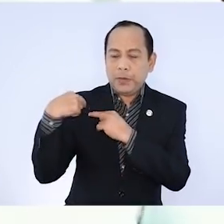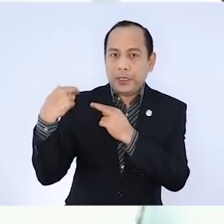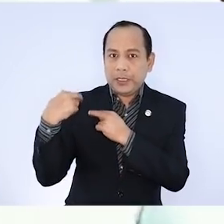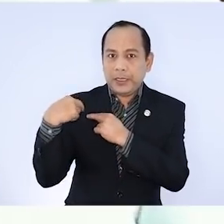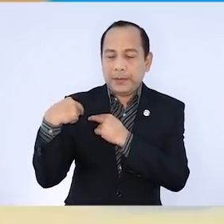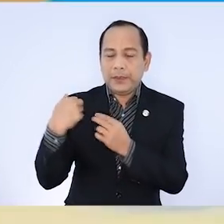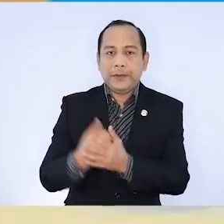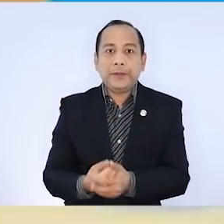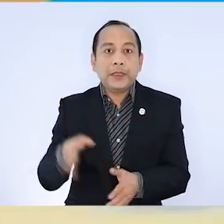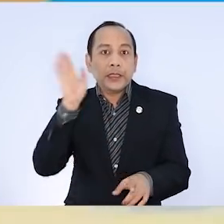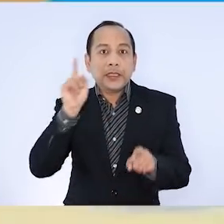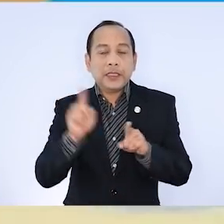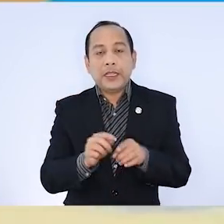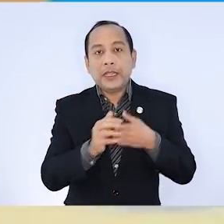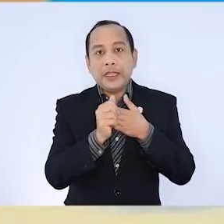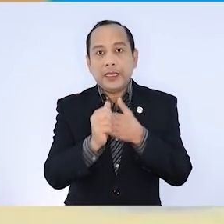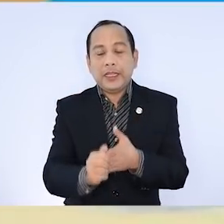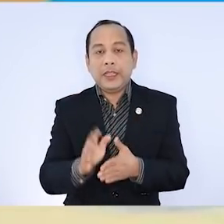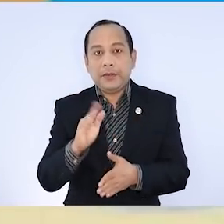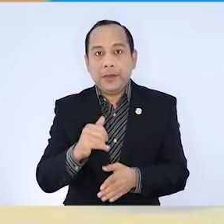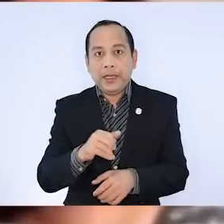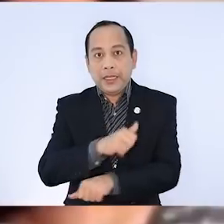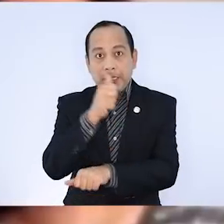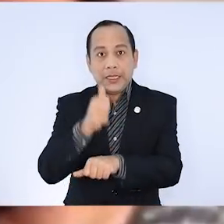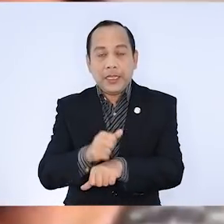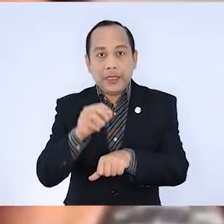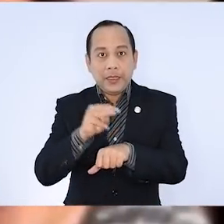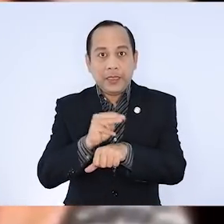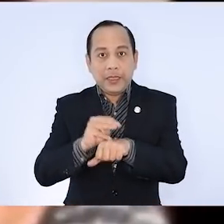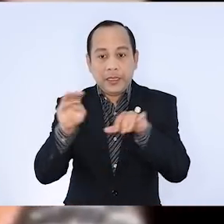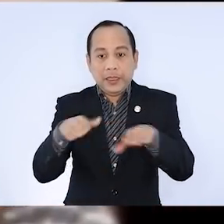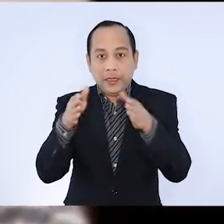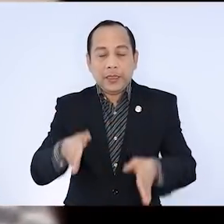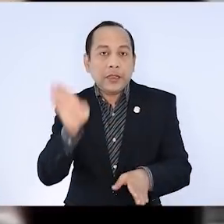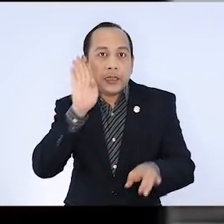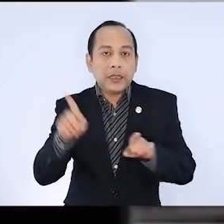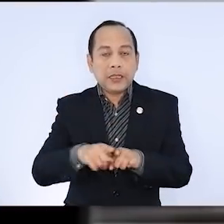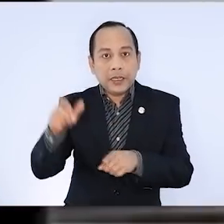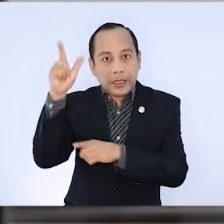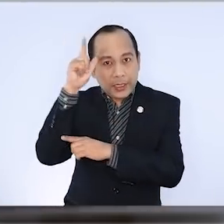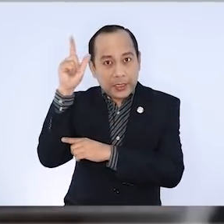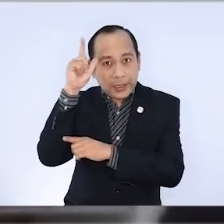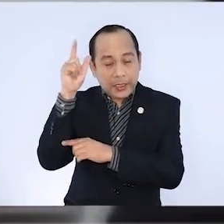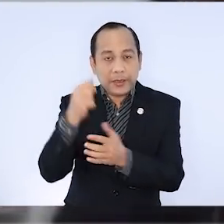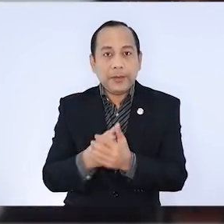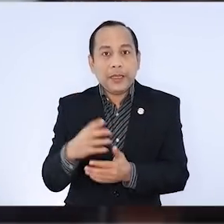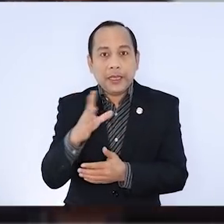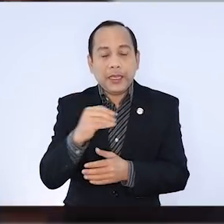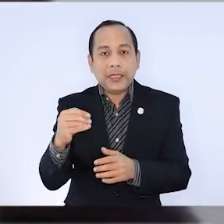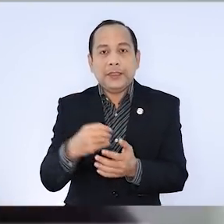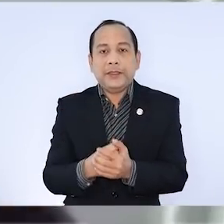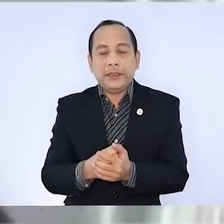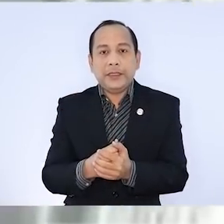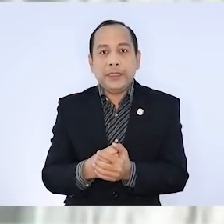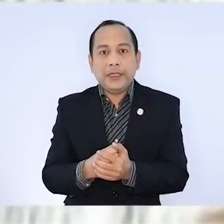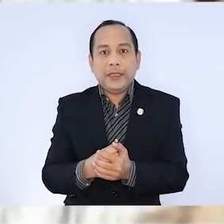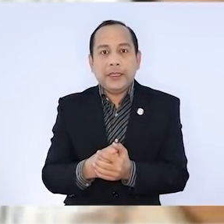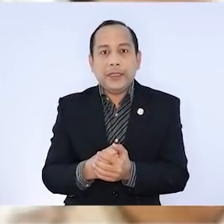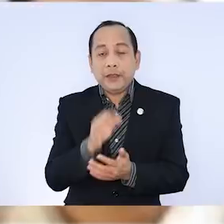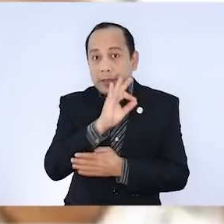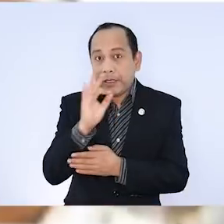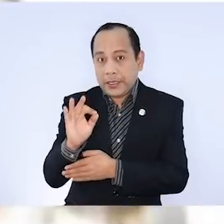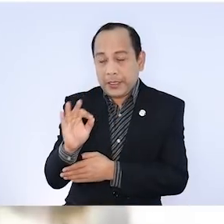responsibility. The brethren, led by their assigned ministerial worker, Brother Lander Lakap, ended the said activity with a